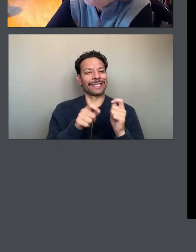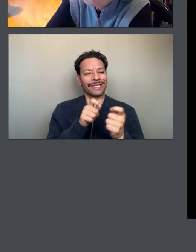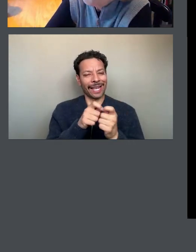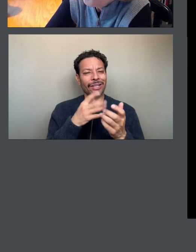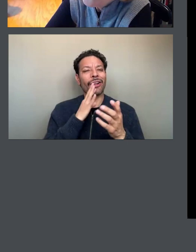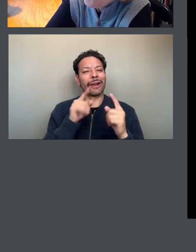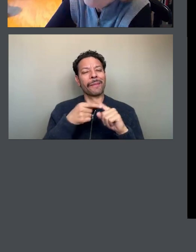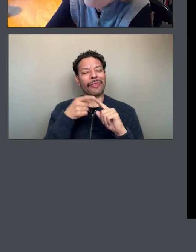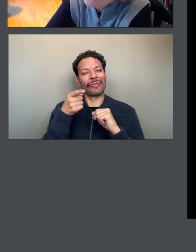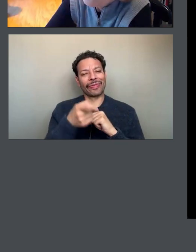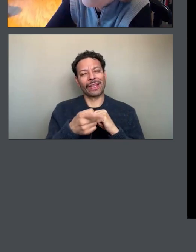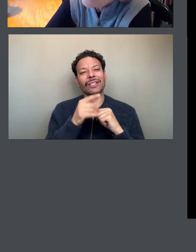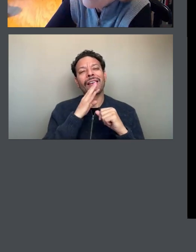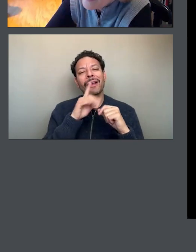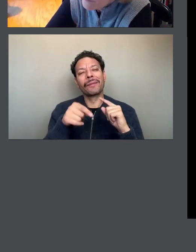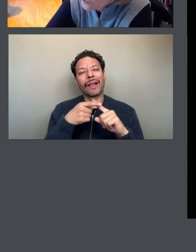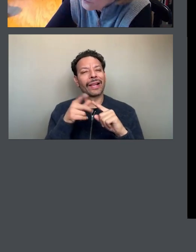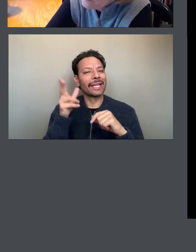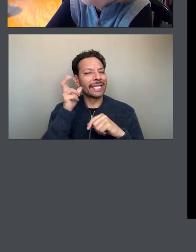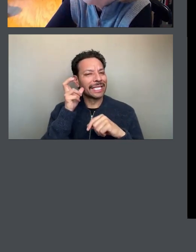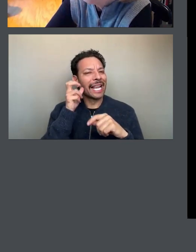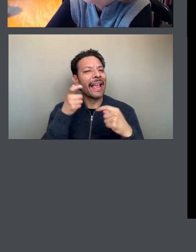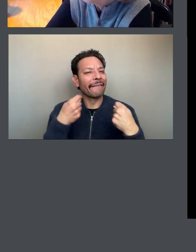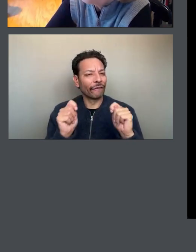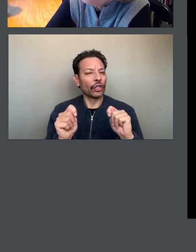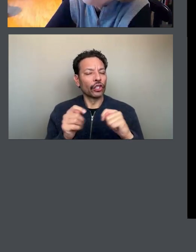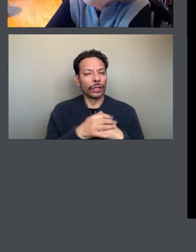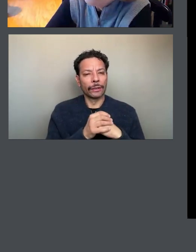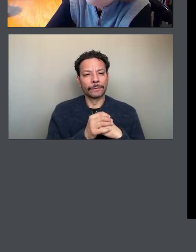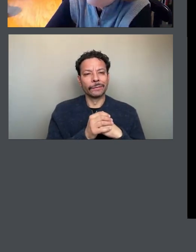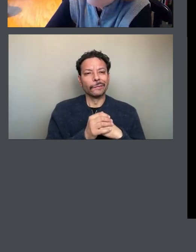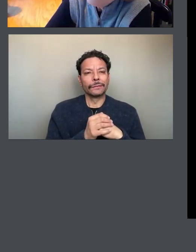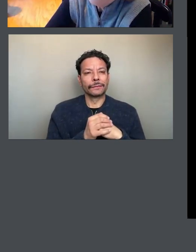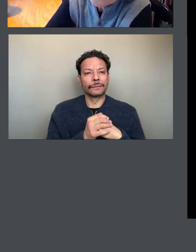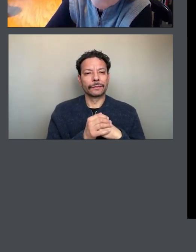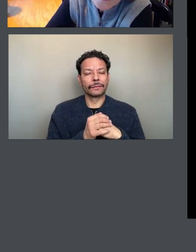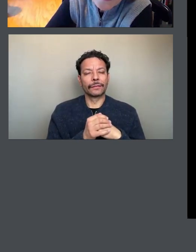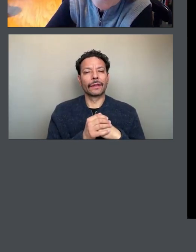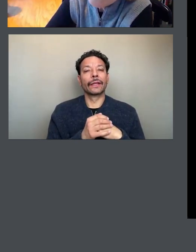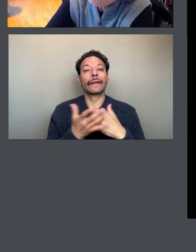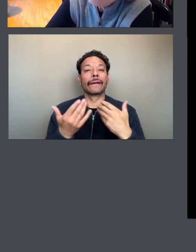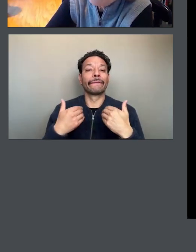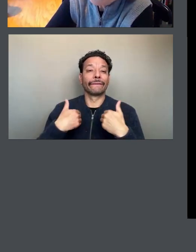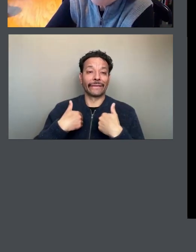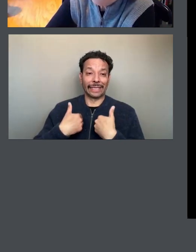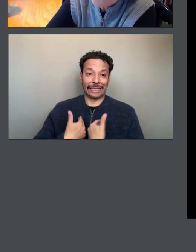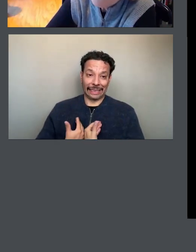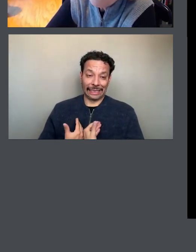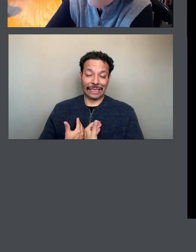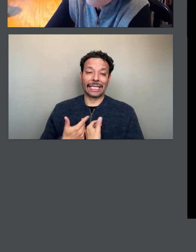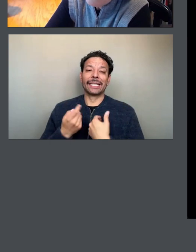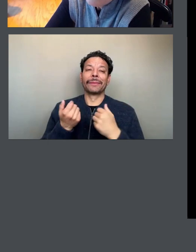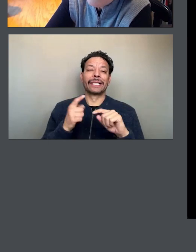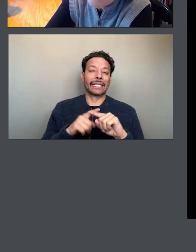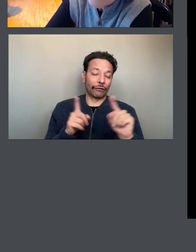about when we talk about listening effort. And then fatigue is a little bit different.